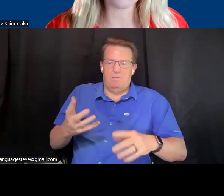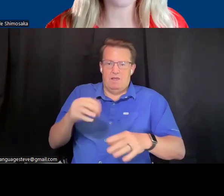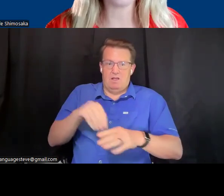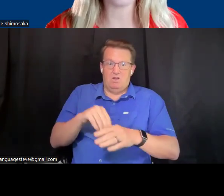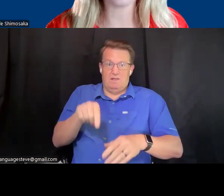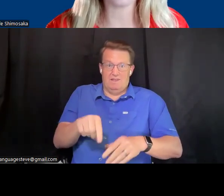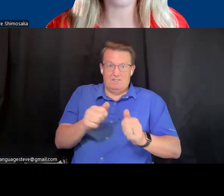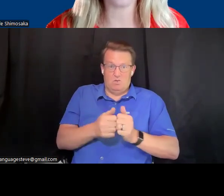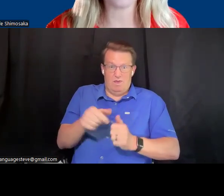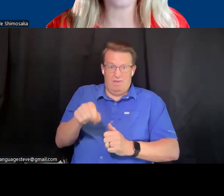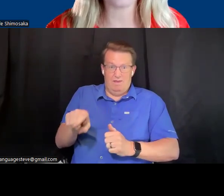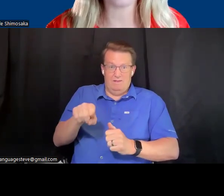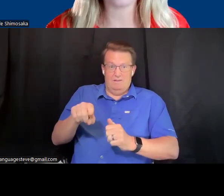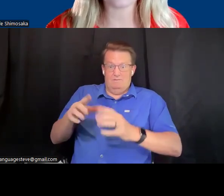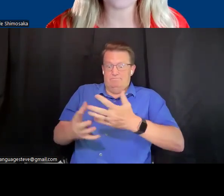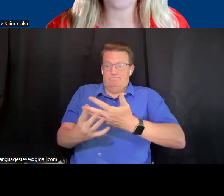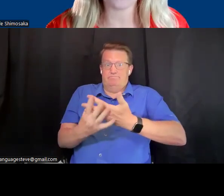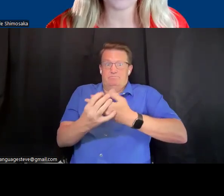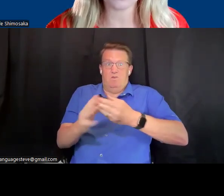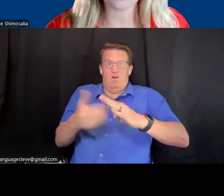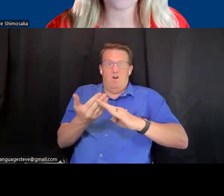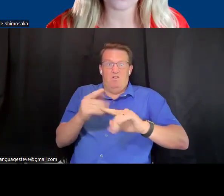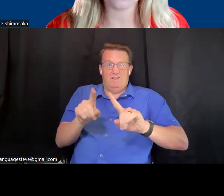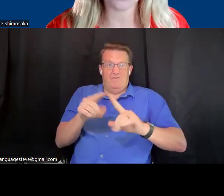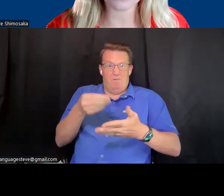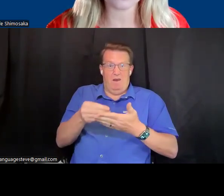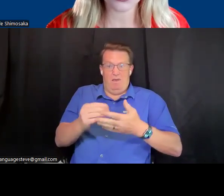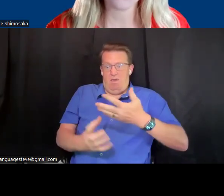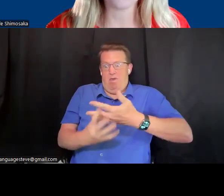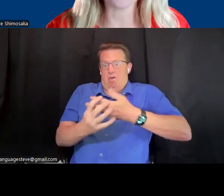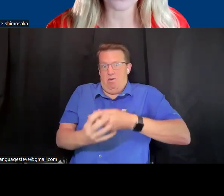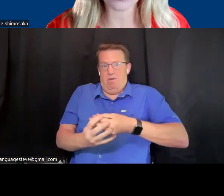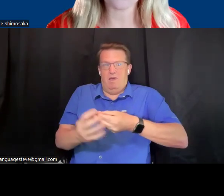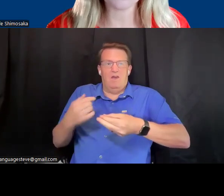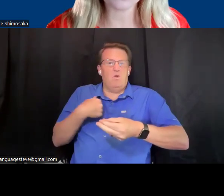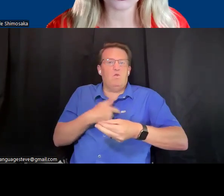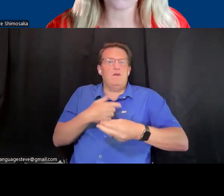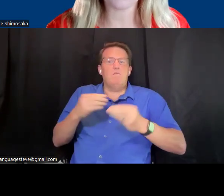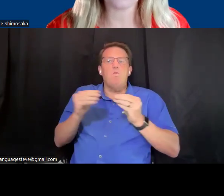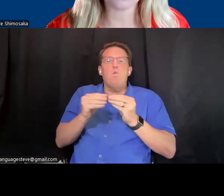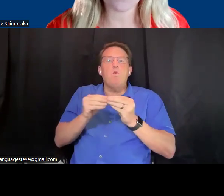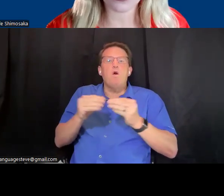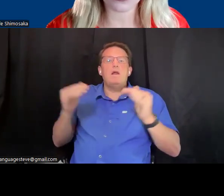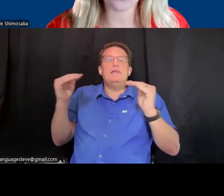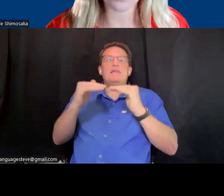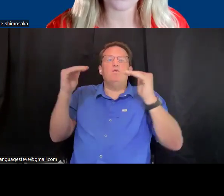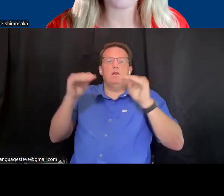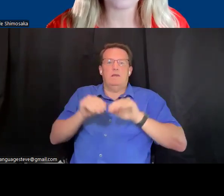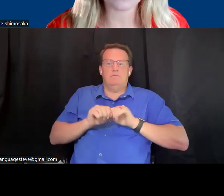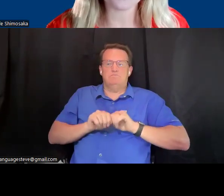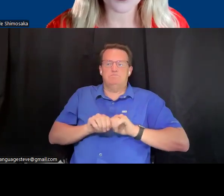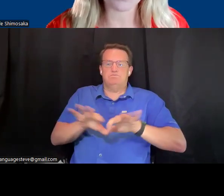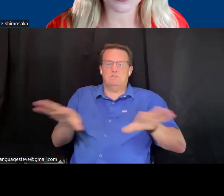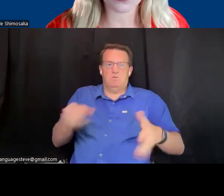other funds listed on the screen in the same formula of factors and weights, we are more equitably distributing the funding where it is